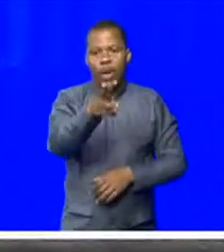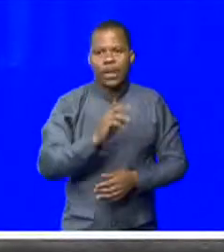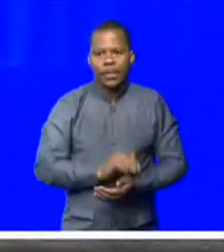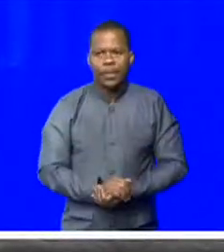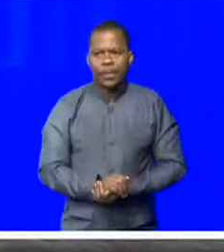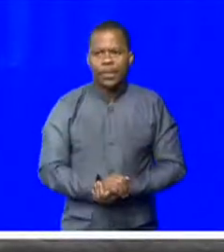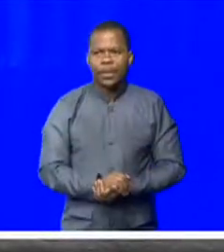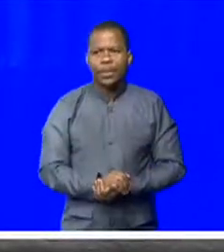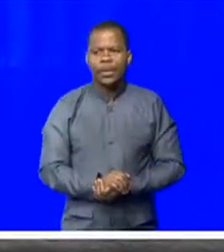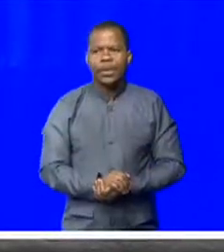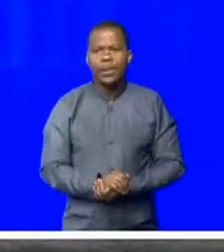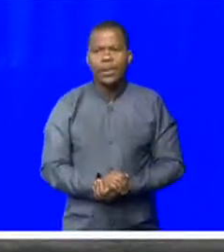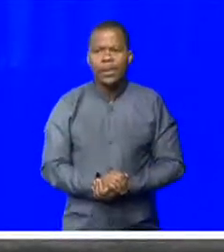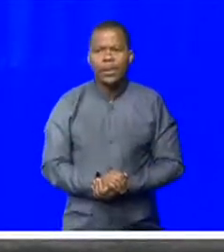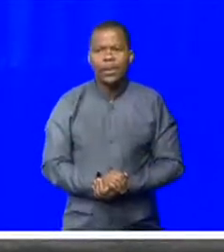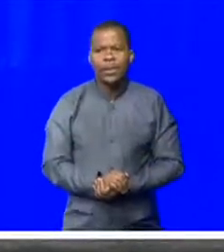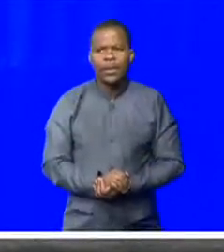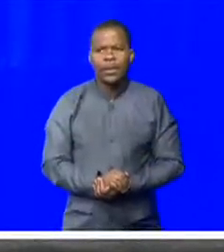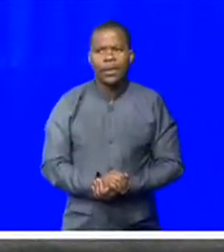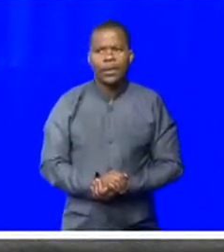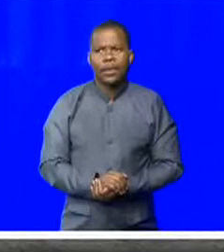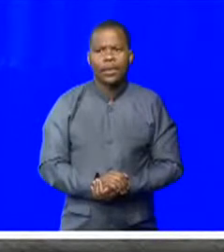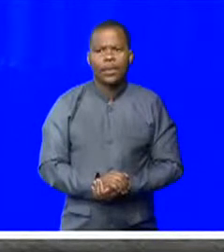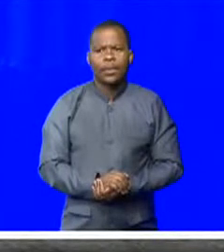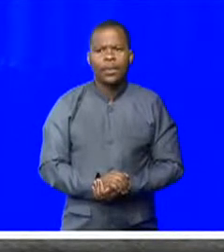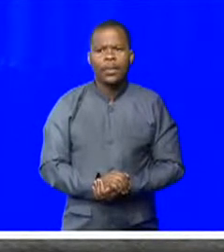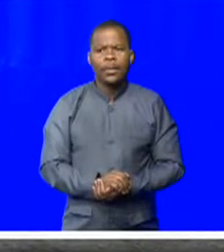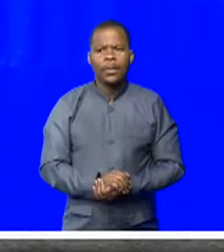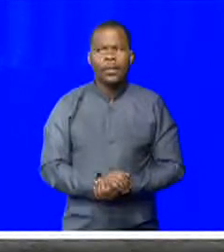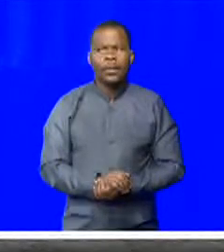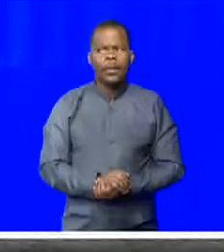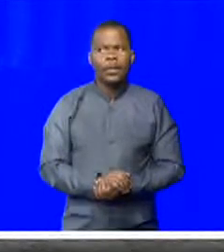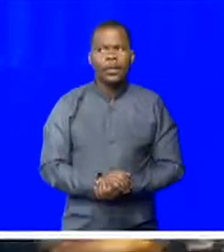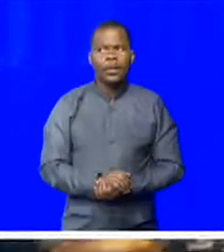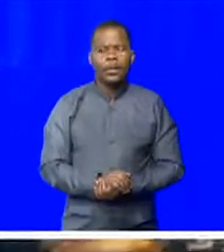with Sekombuzo Dlamini, Mangongco.